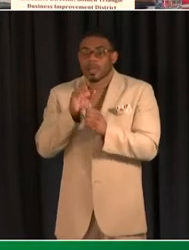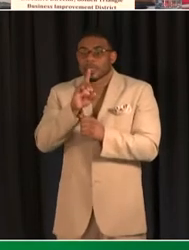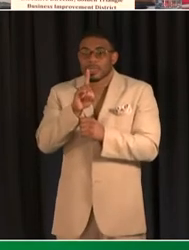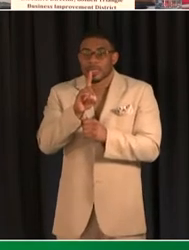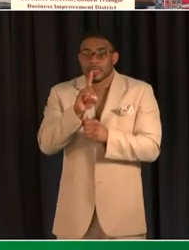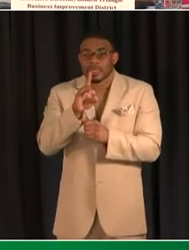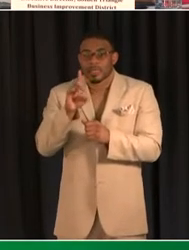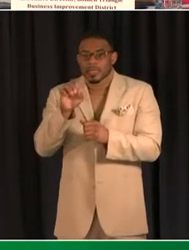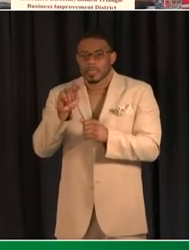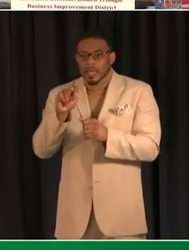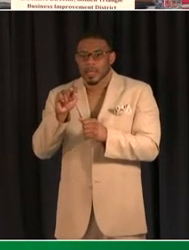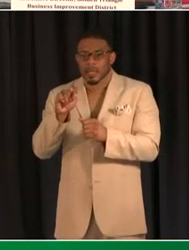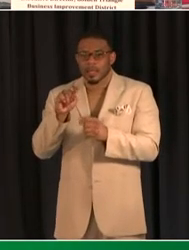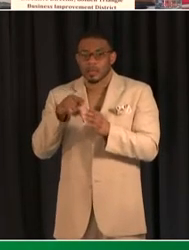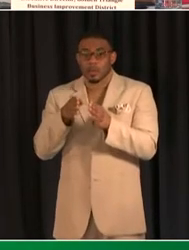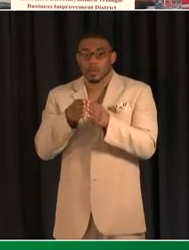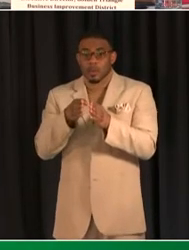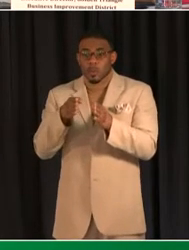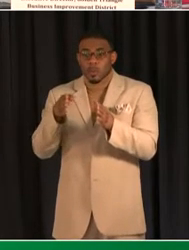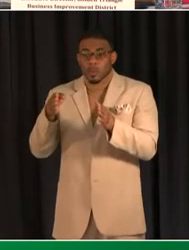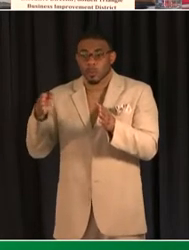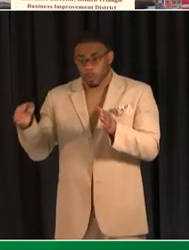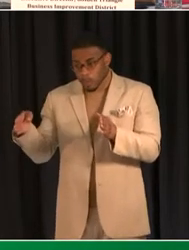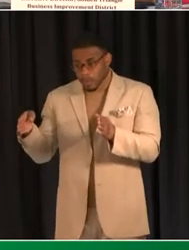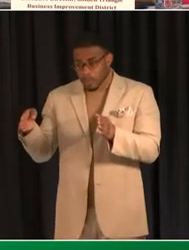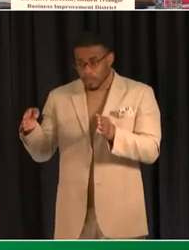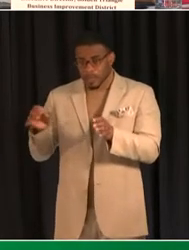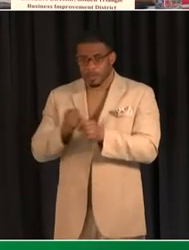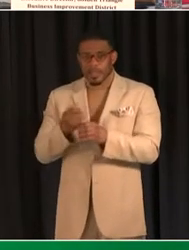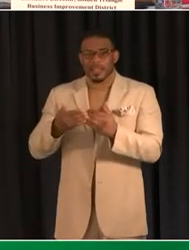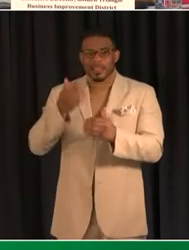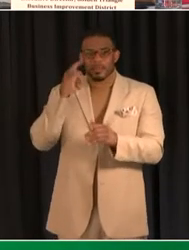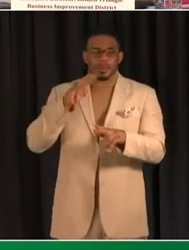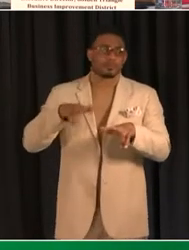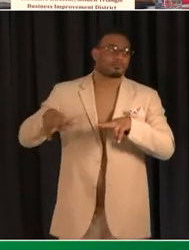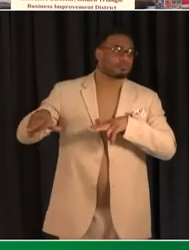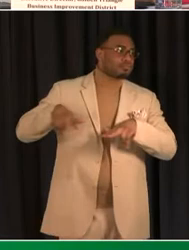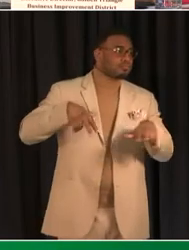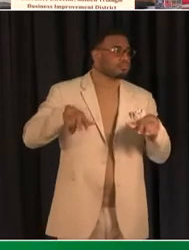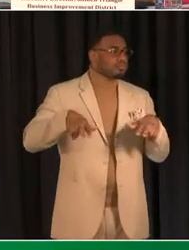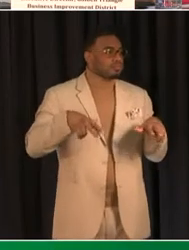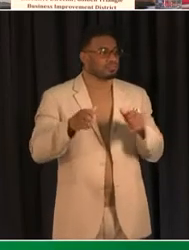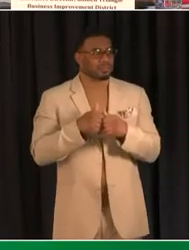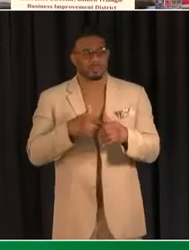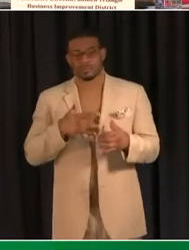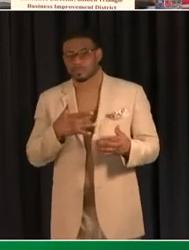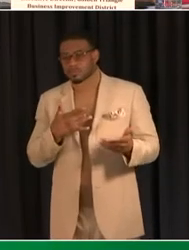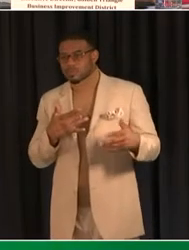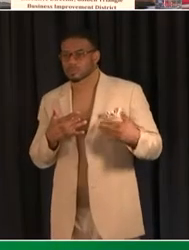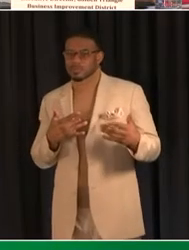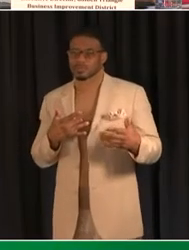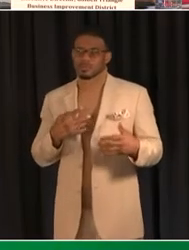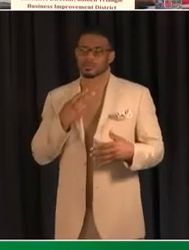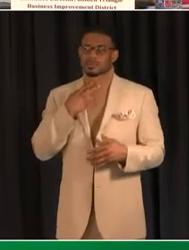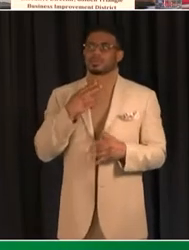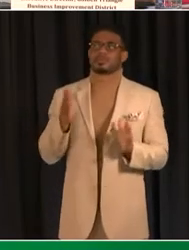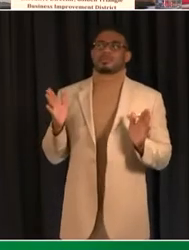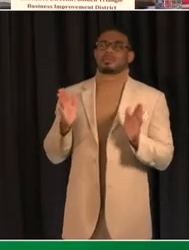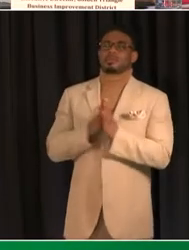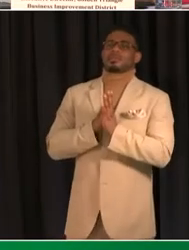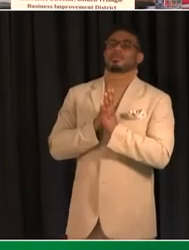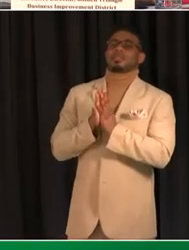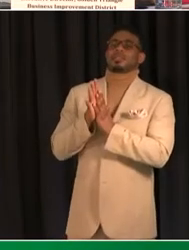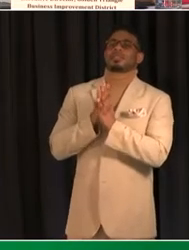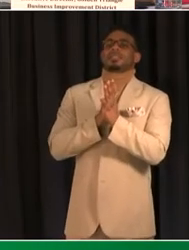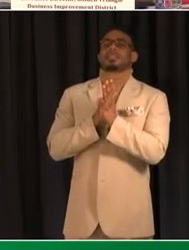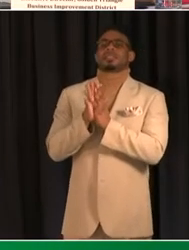worked with DDOT to widen those sidewalks and make it easier for people to walk without feeling like they are